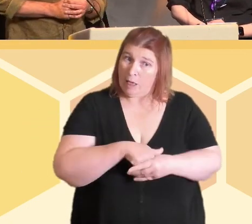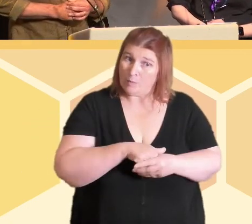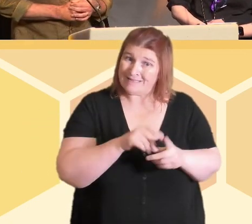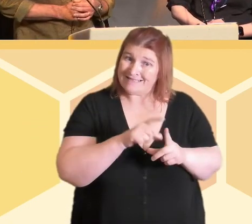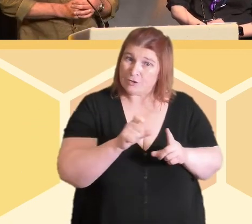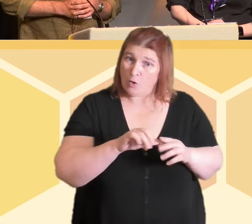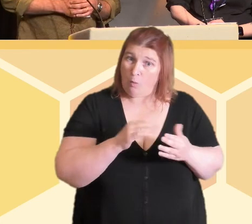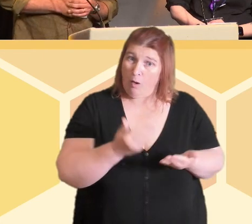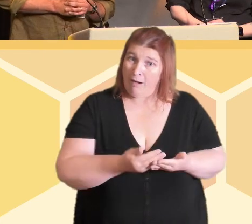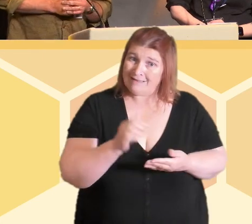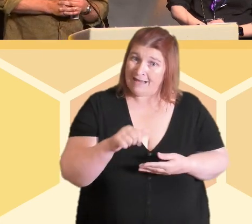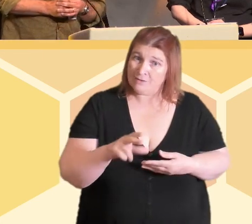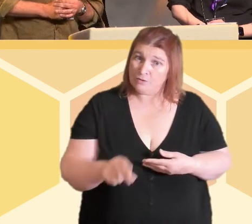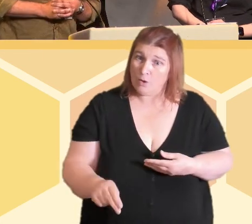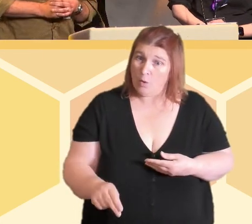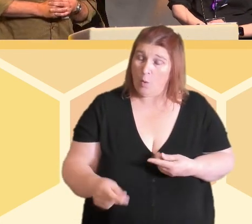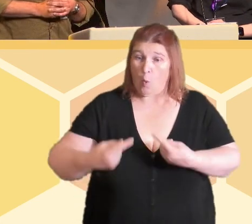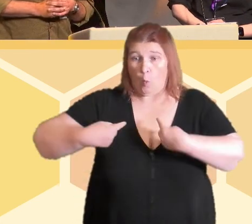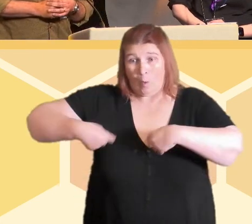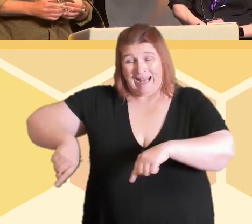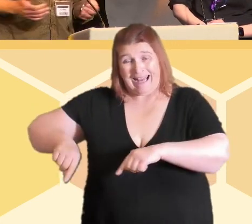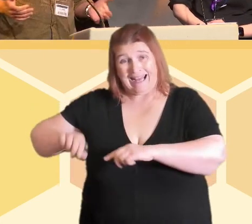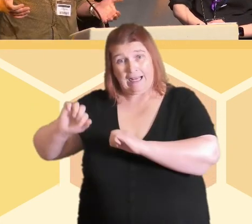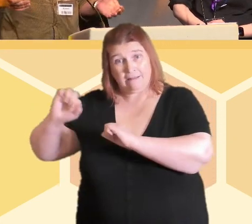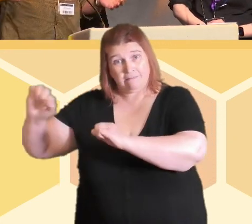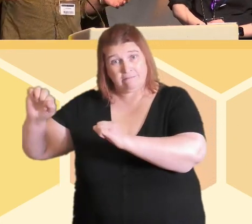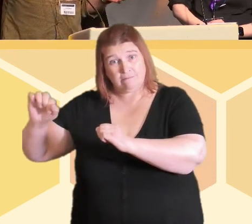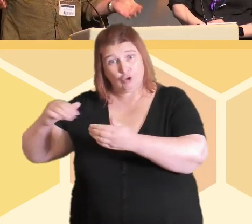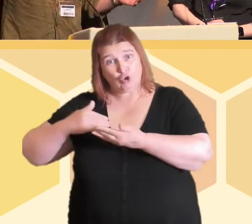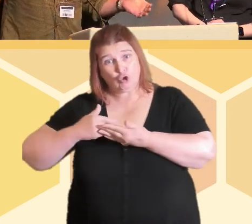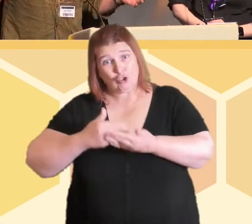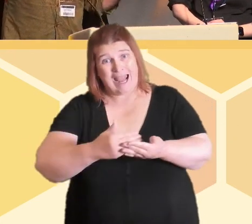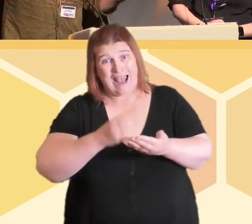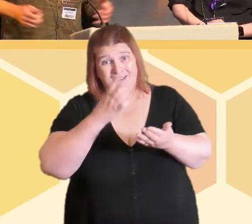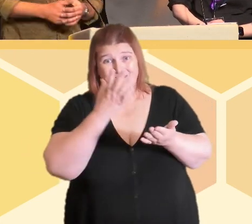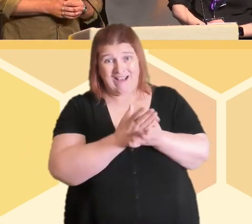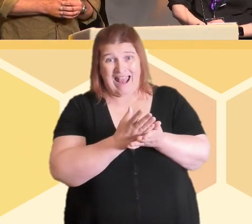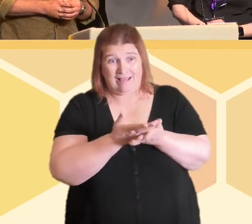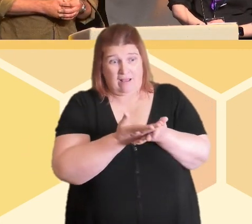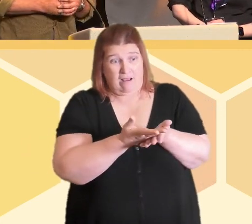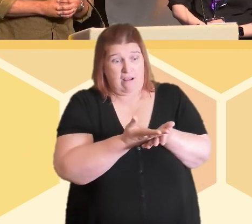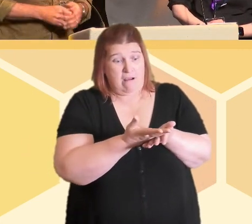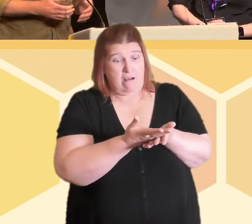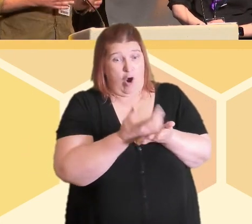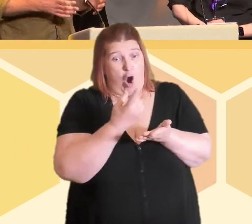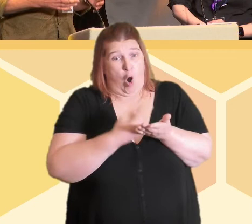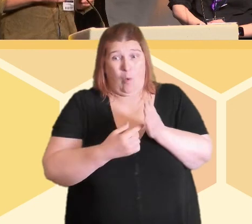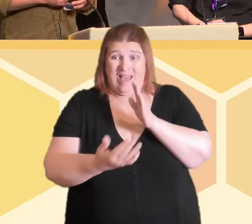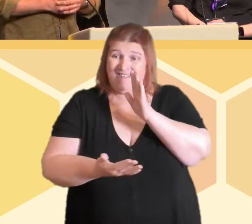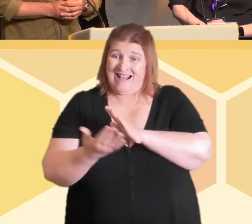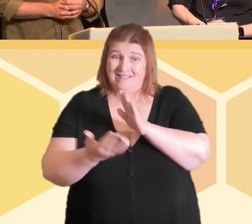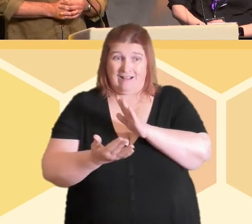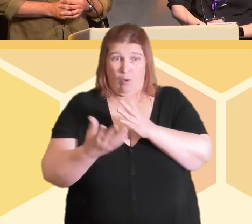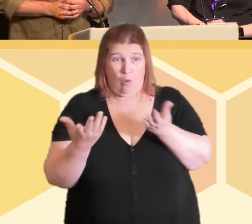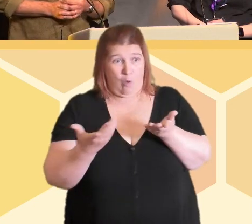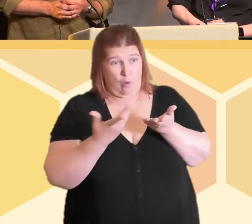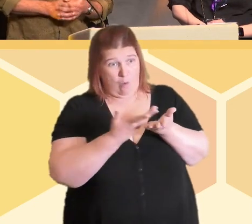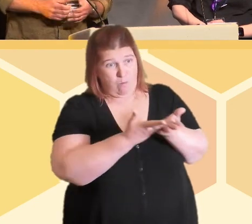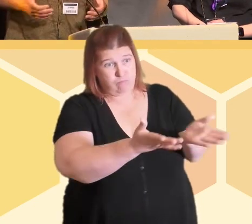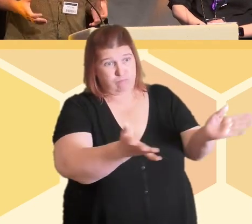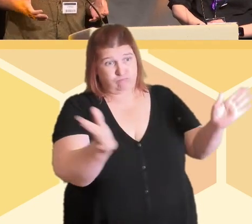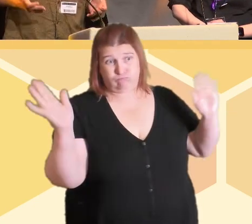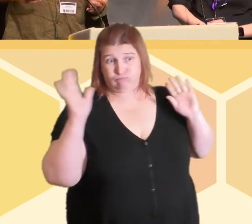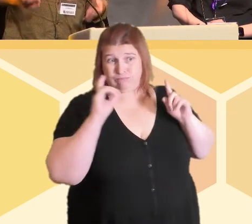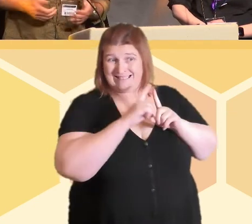of Jesus, we have a choice whether or not to share our faith by all means possible, including in the digital world,